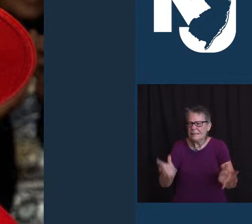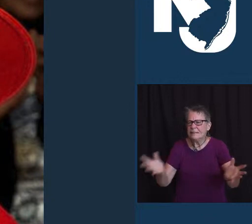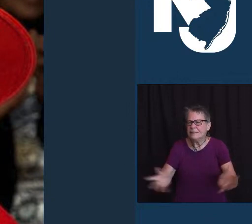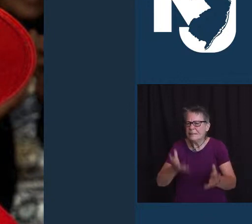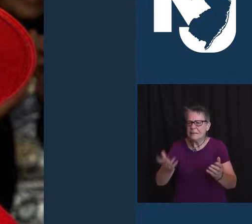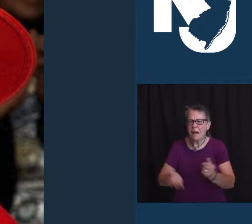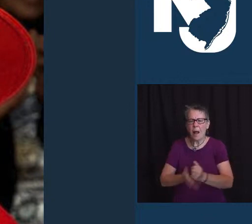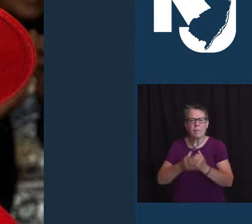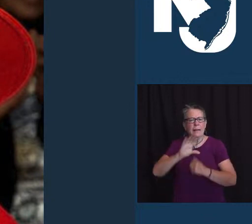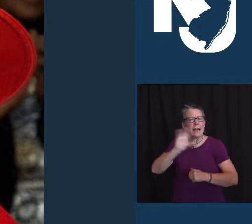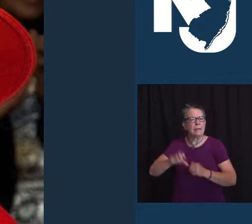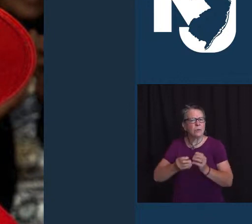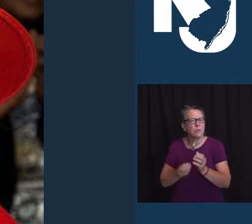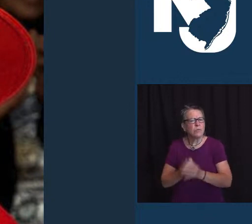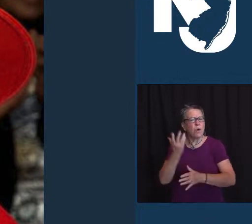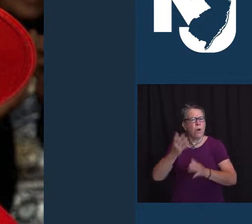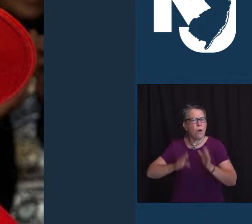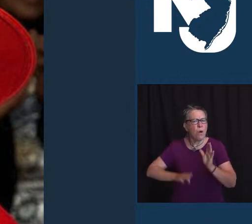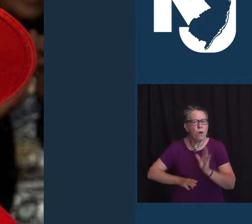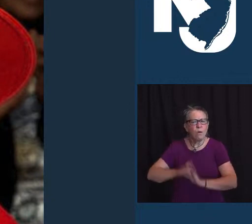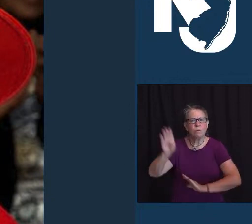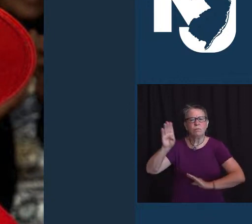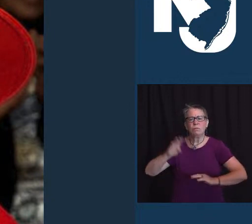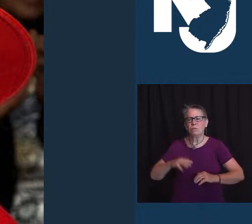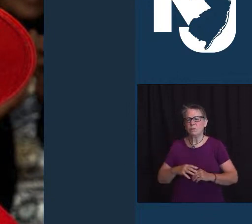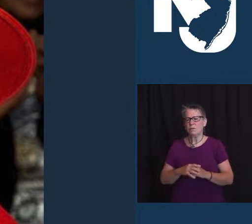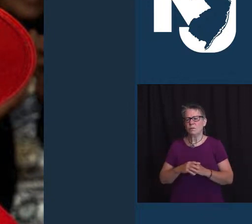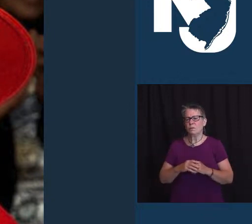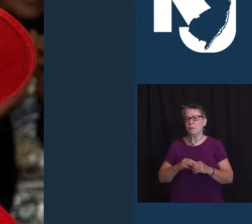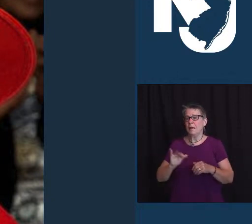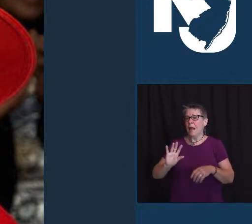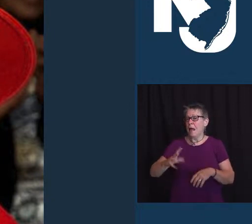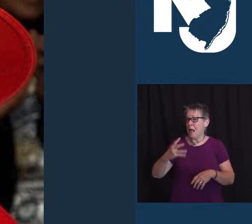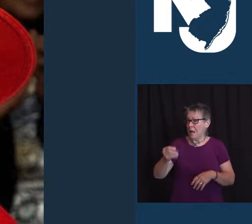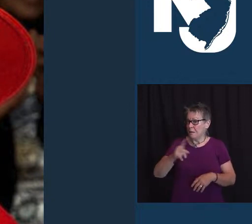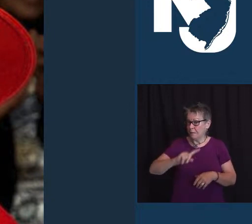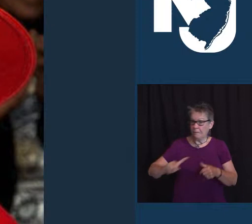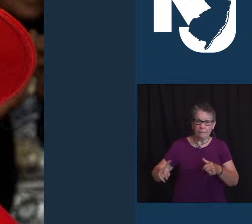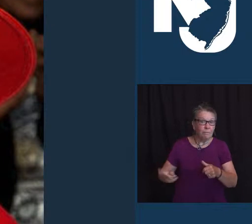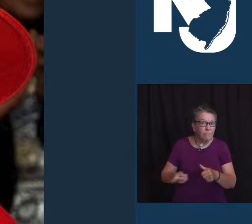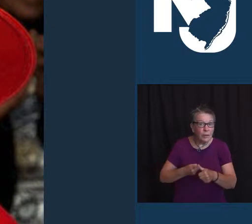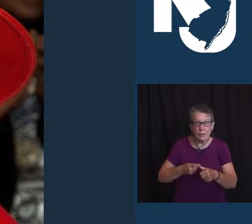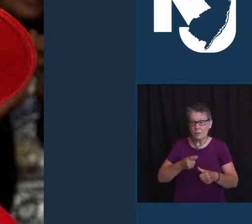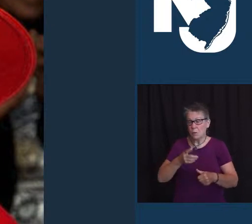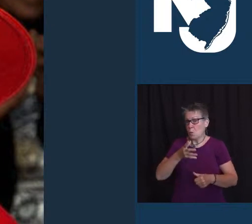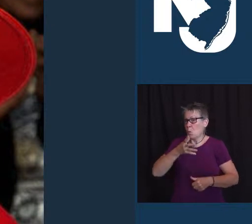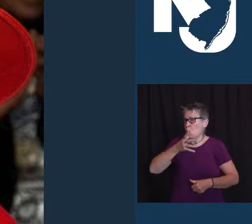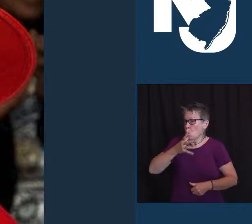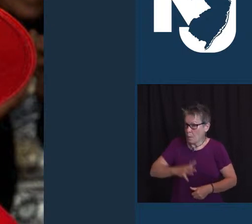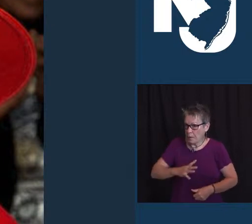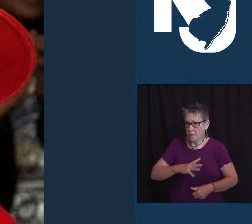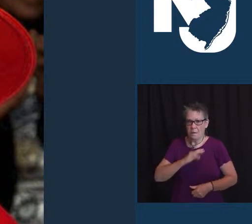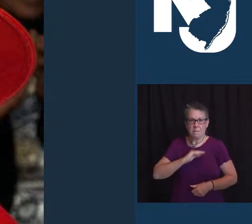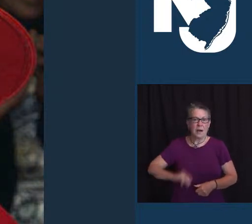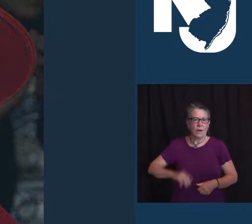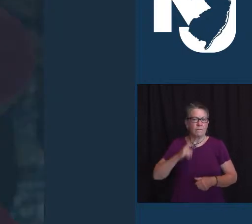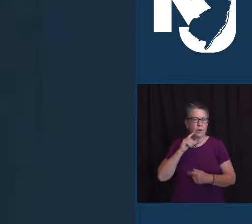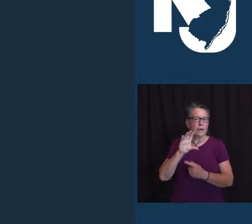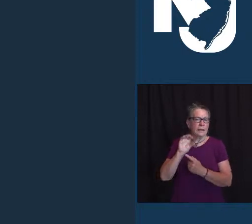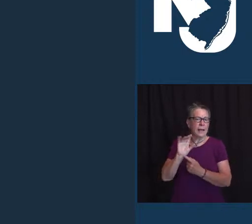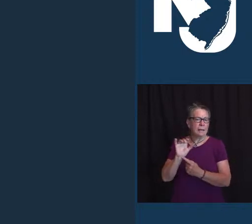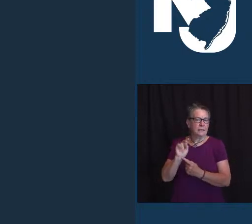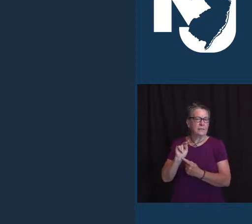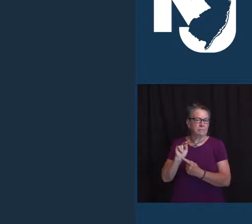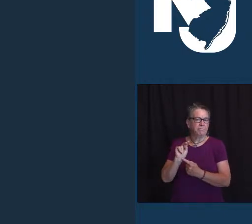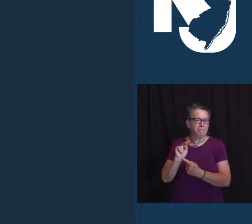well. She served with honor and dignity, and she will be missed. Next up, I'm pleased to announce that